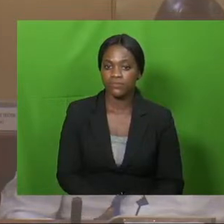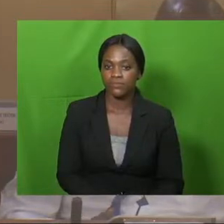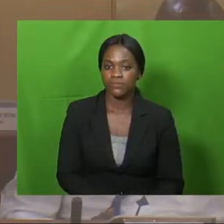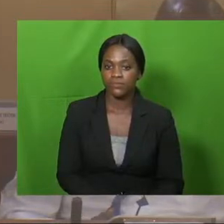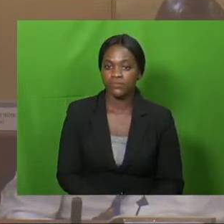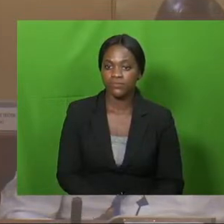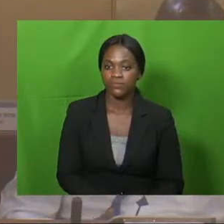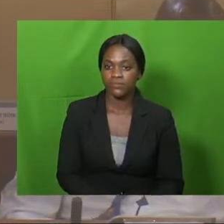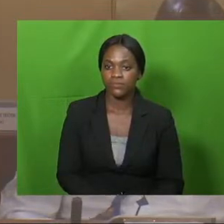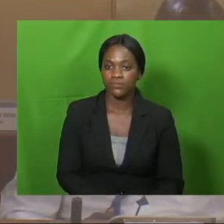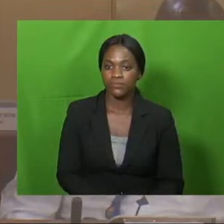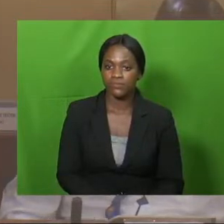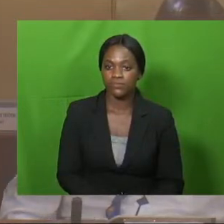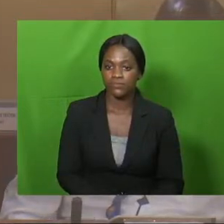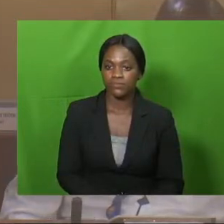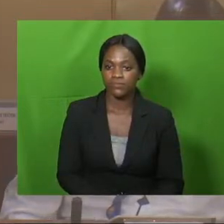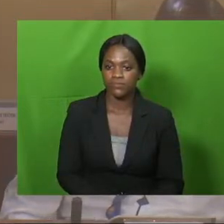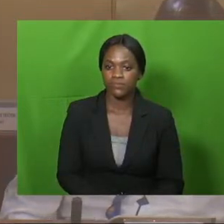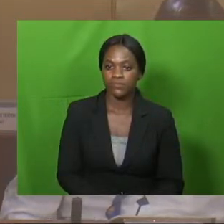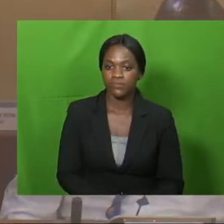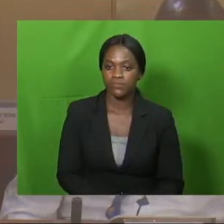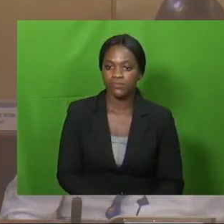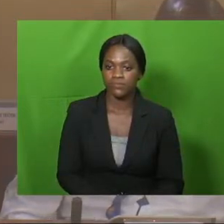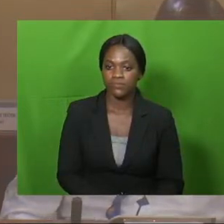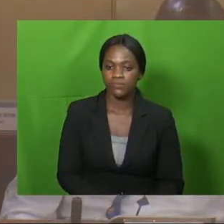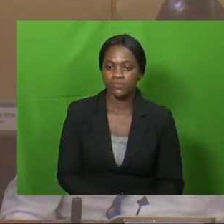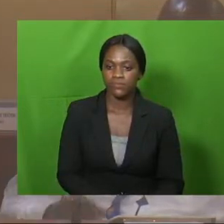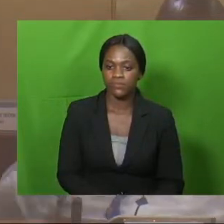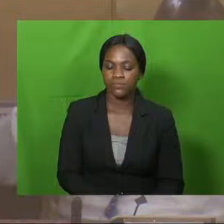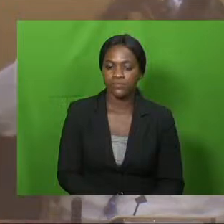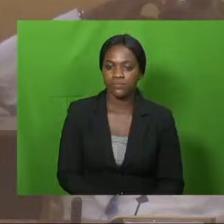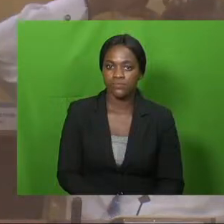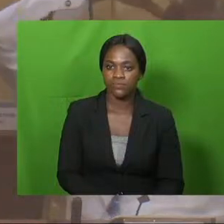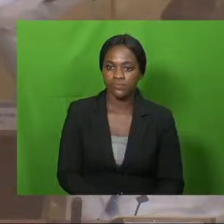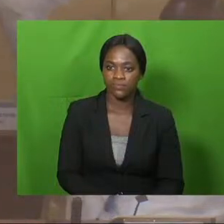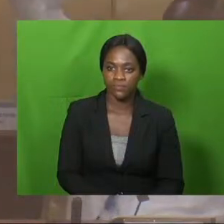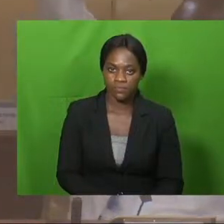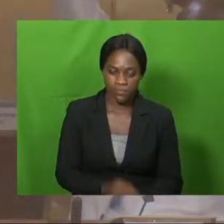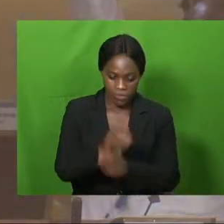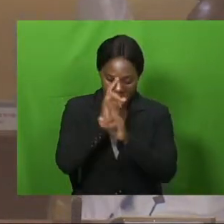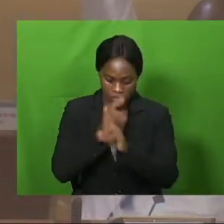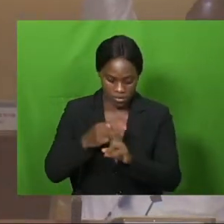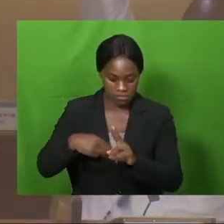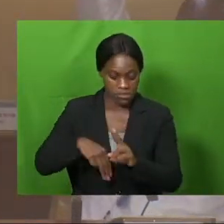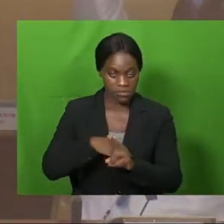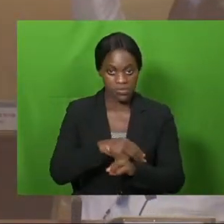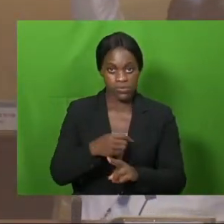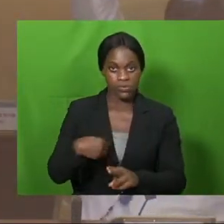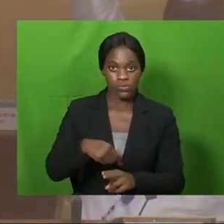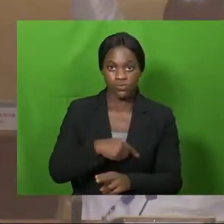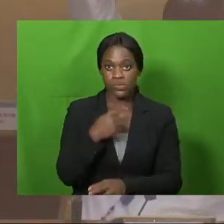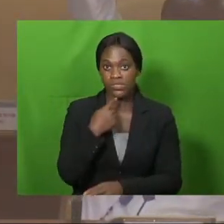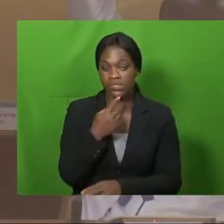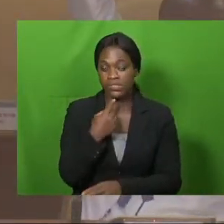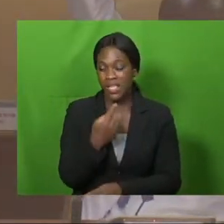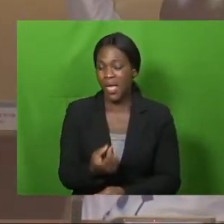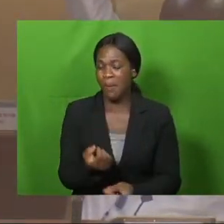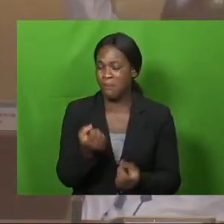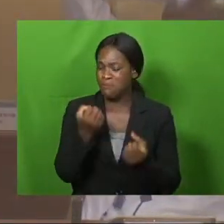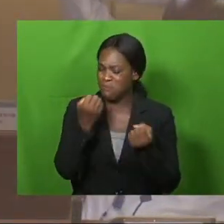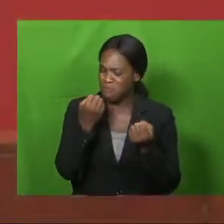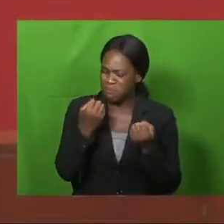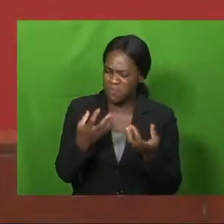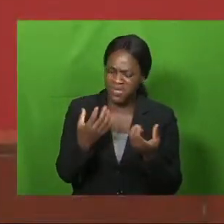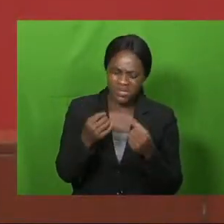You see, my honorable members, you've said this over and over again. He was here. So if